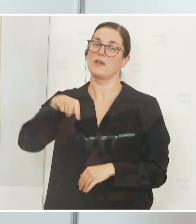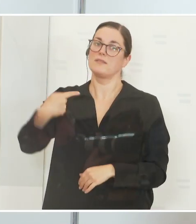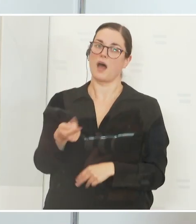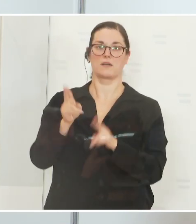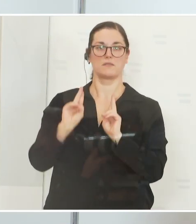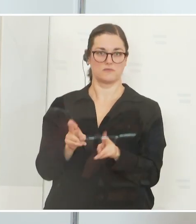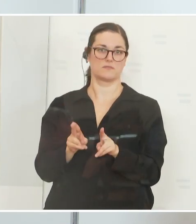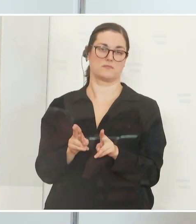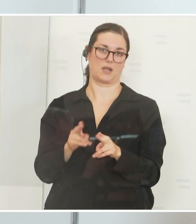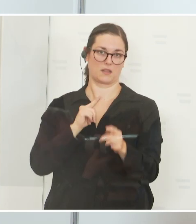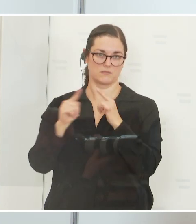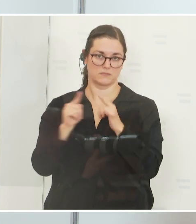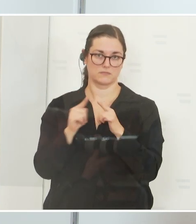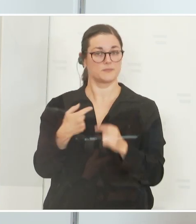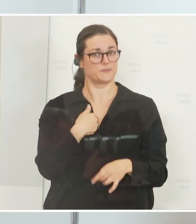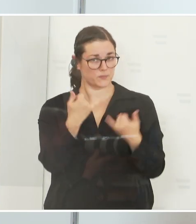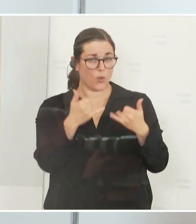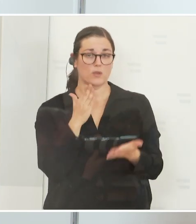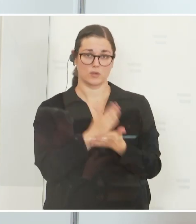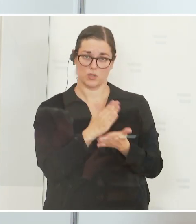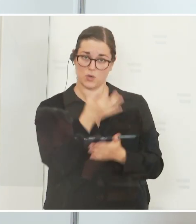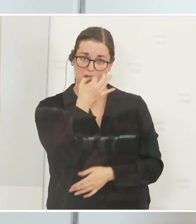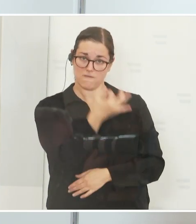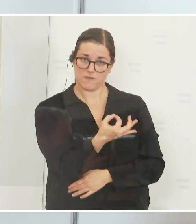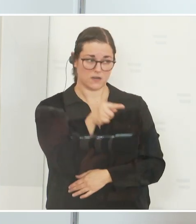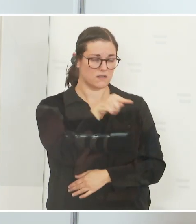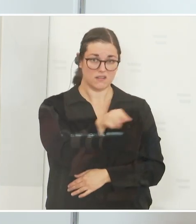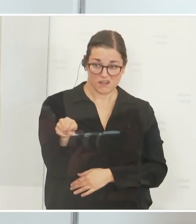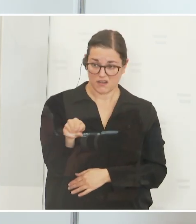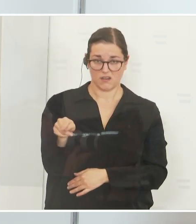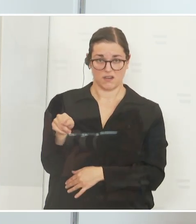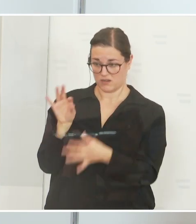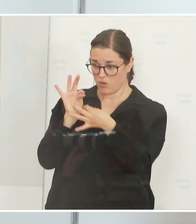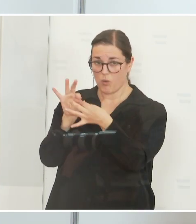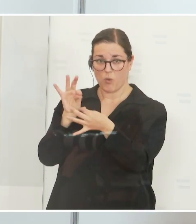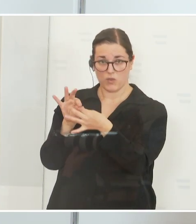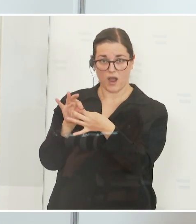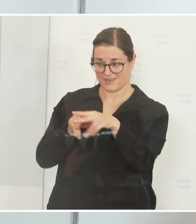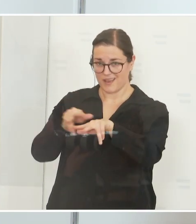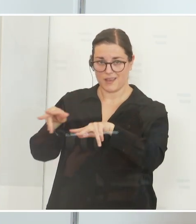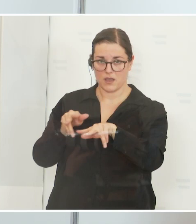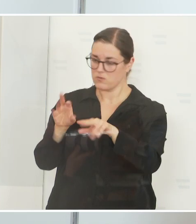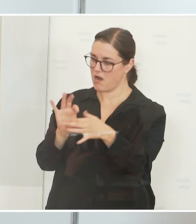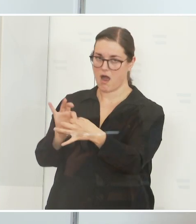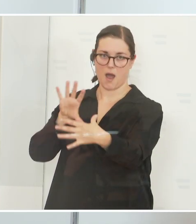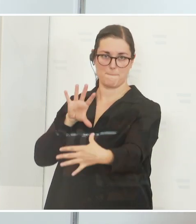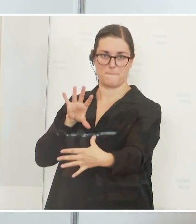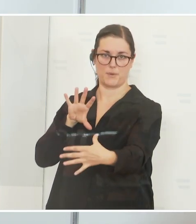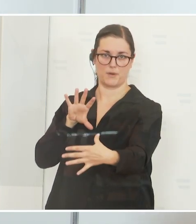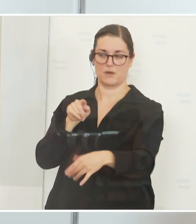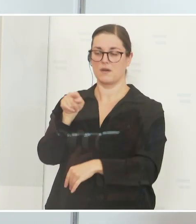asked ministers to refrain from any contacts with the regime until these conditions met. It would only